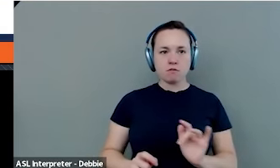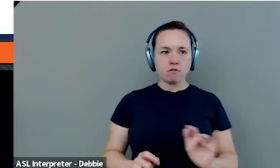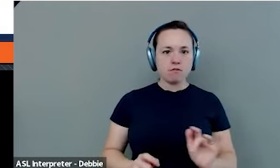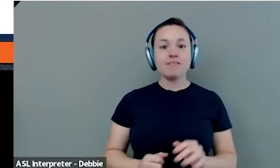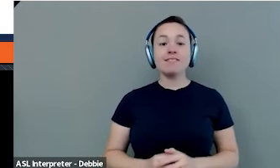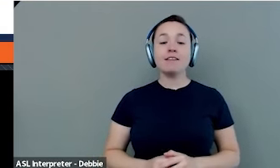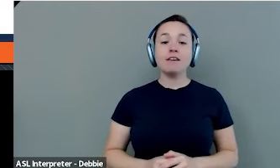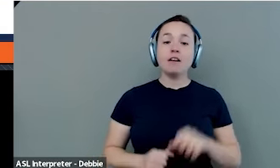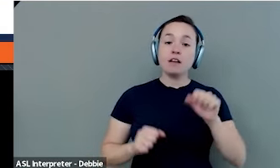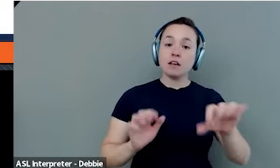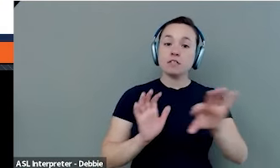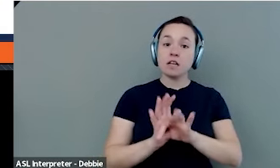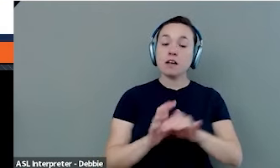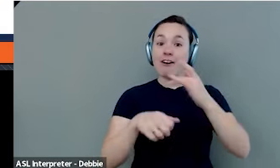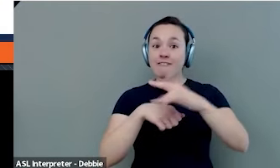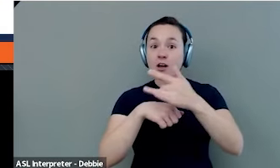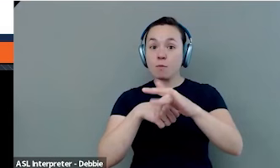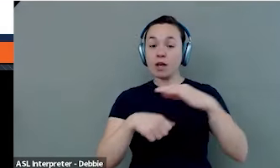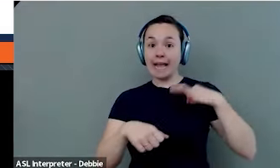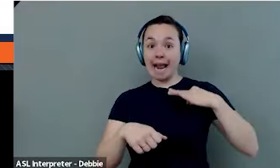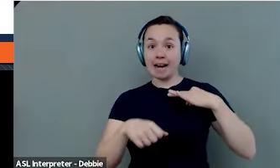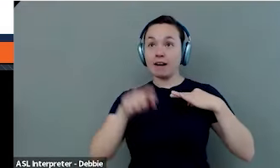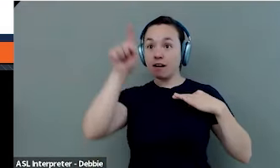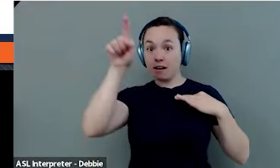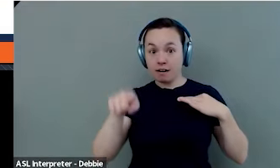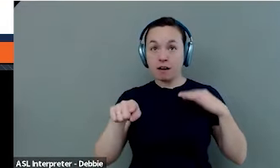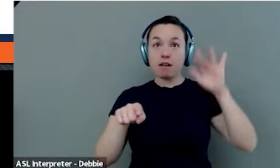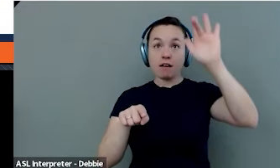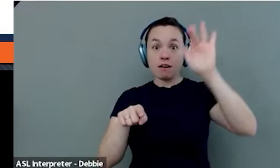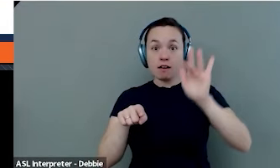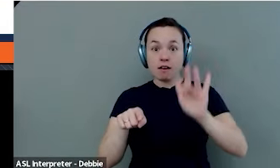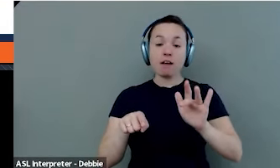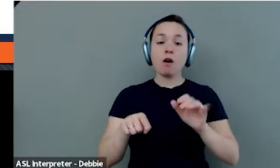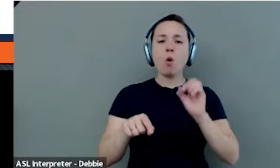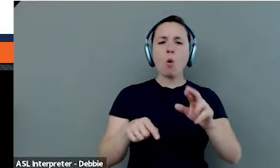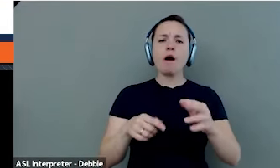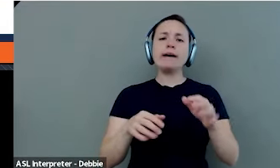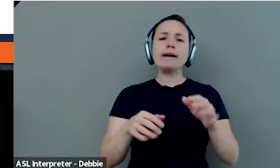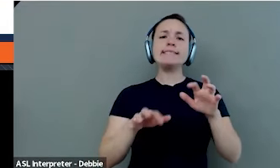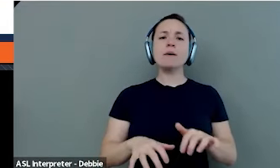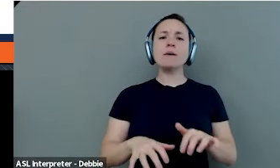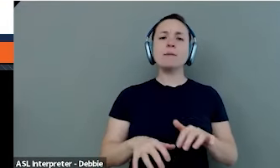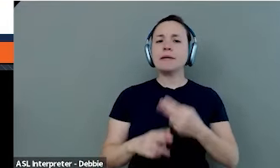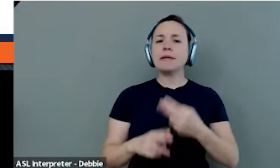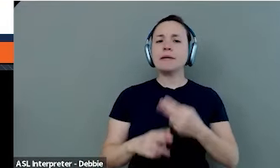You can either select the available candidates on the screen or easily type in a write-in candidate.